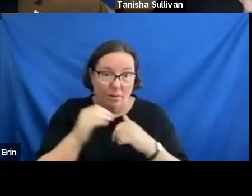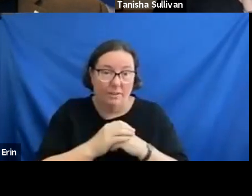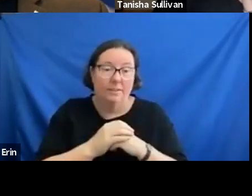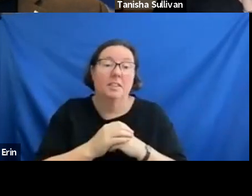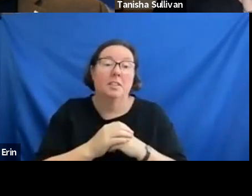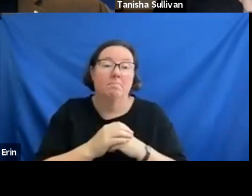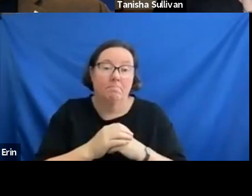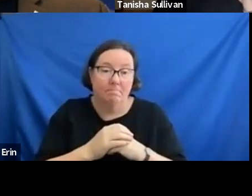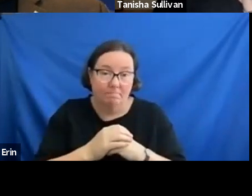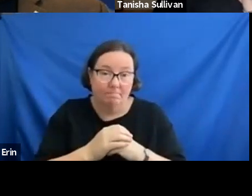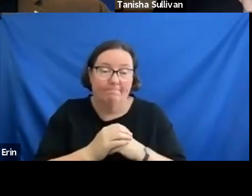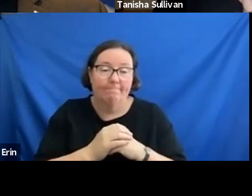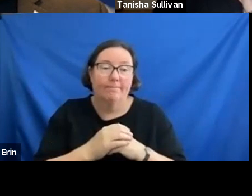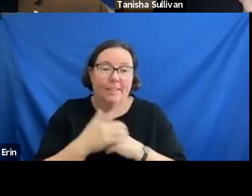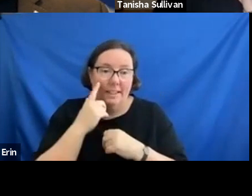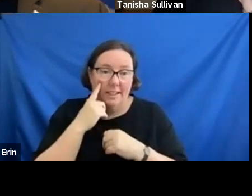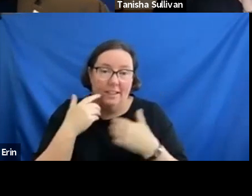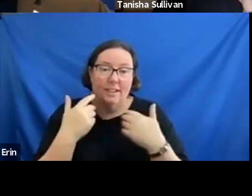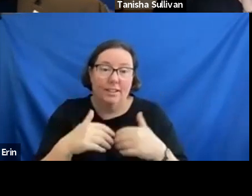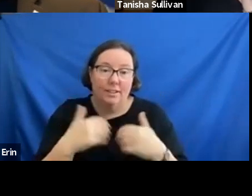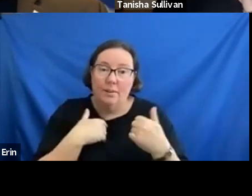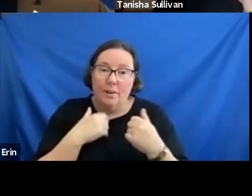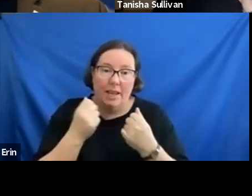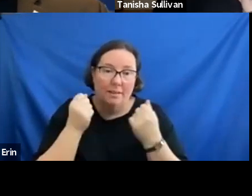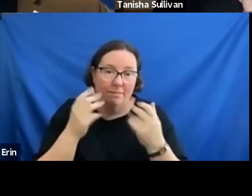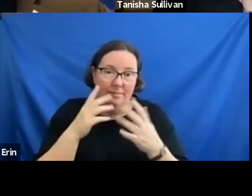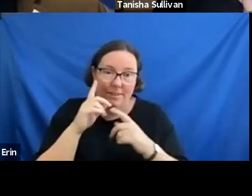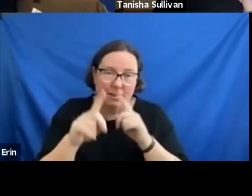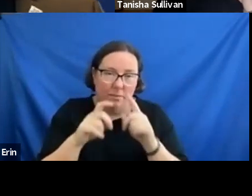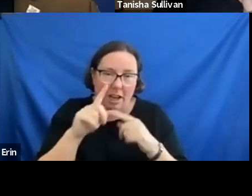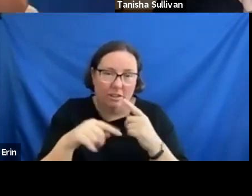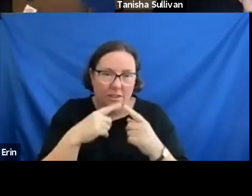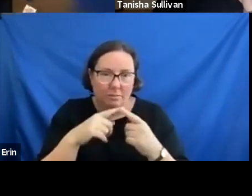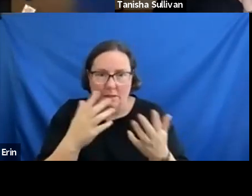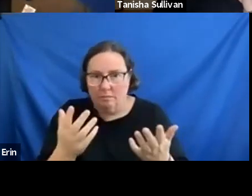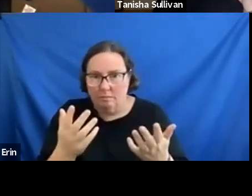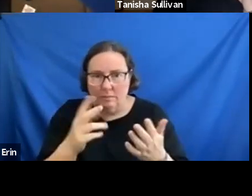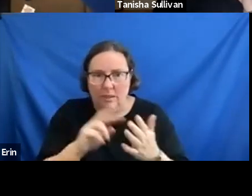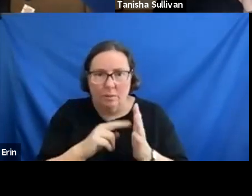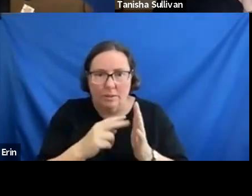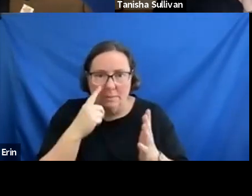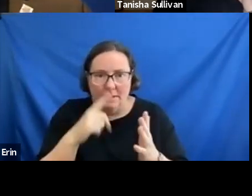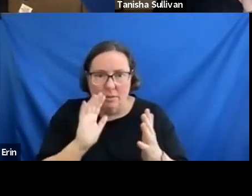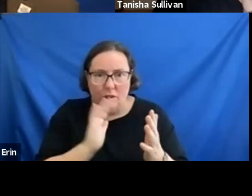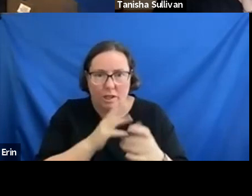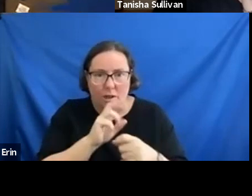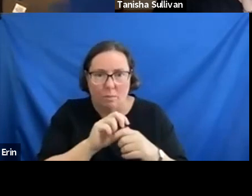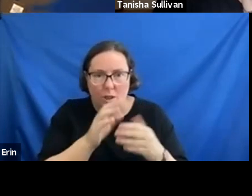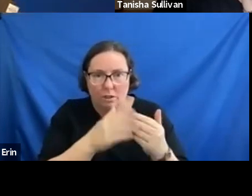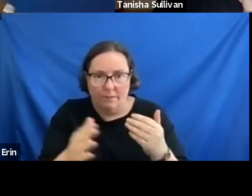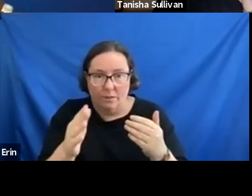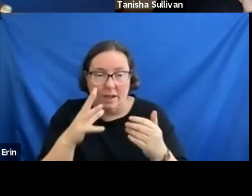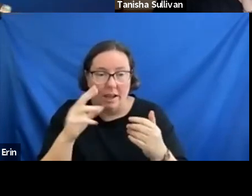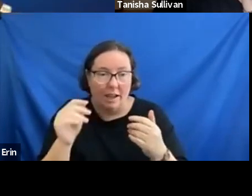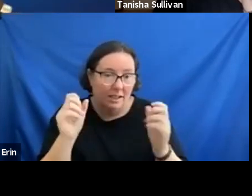And I think we had plenty of questions about, what does this mean for our work going forward? And